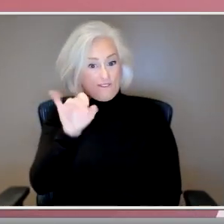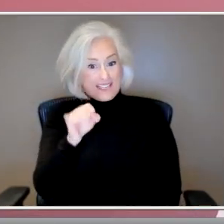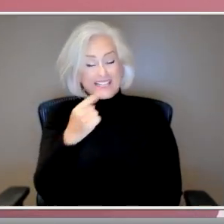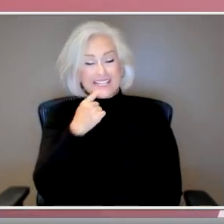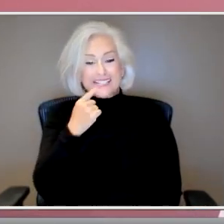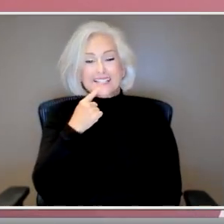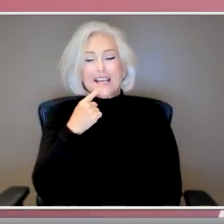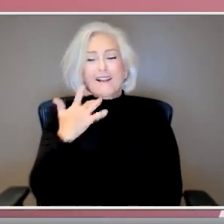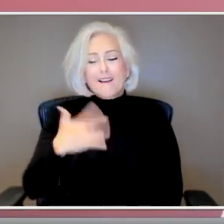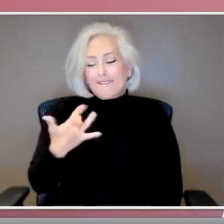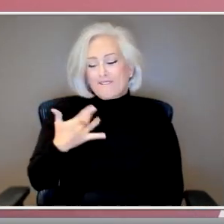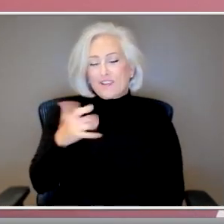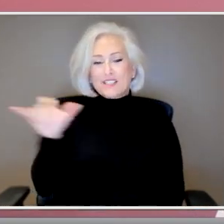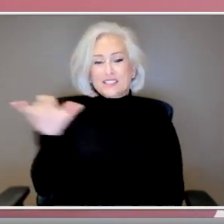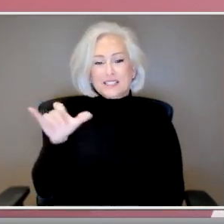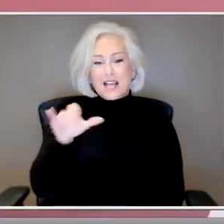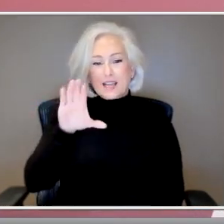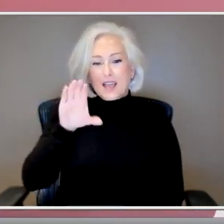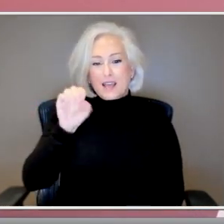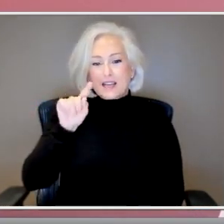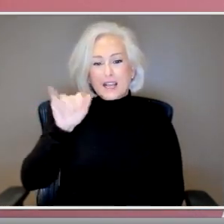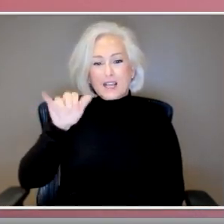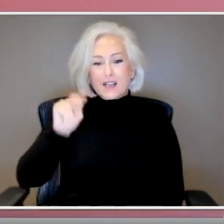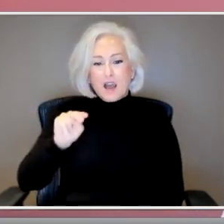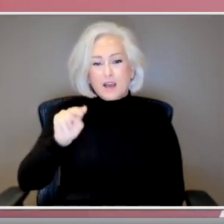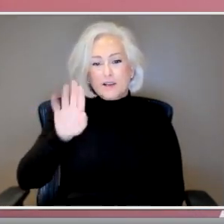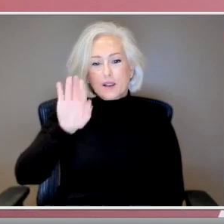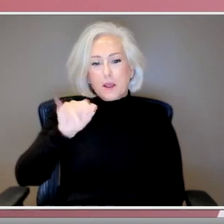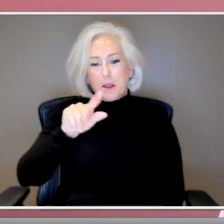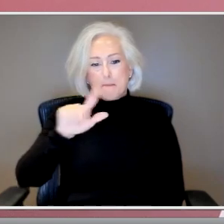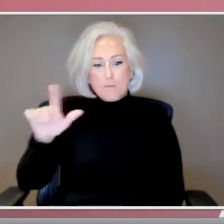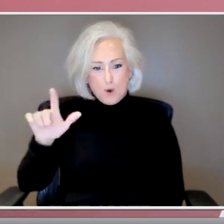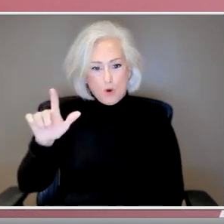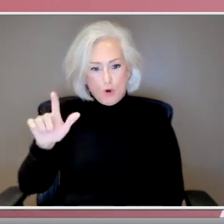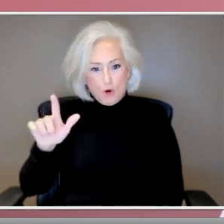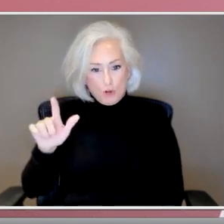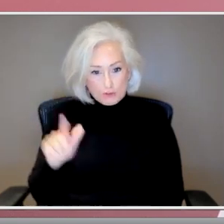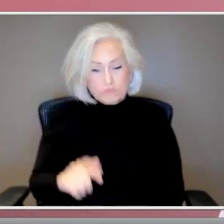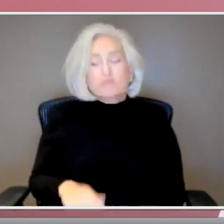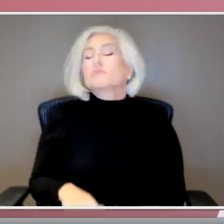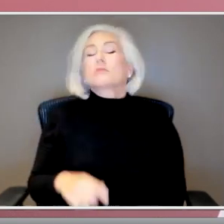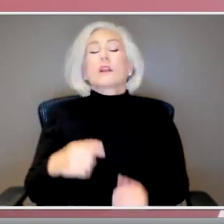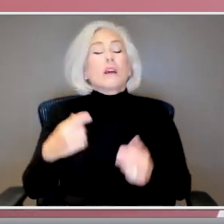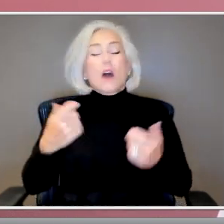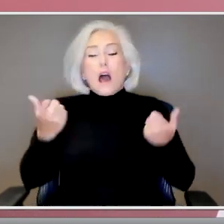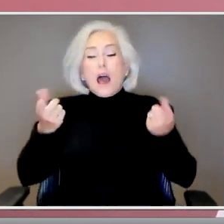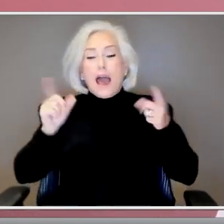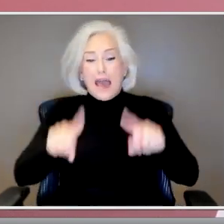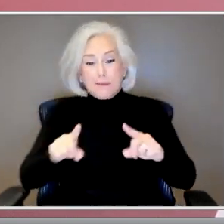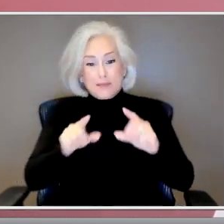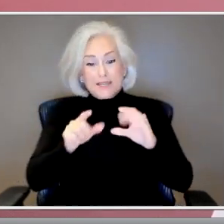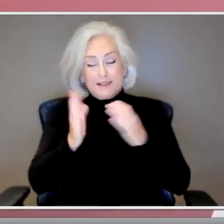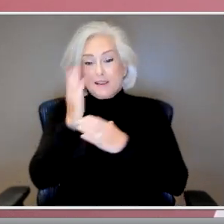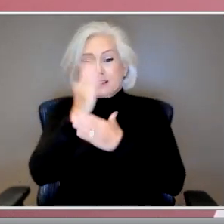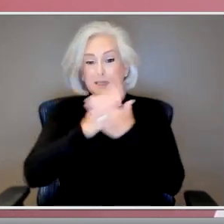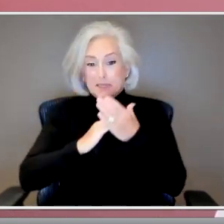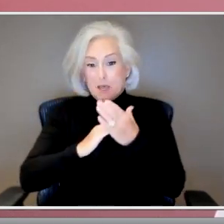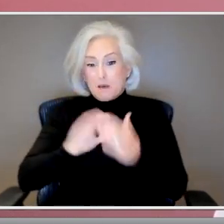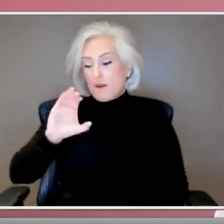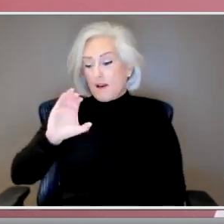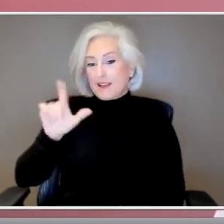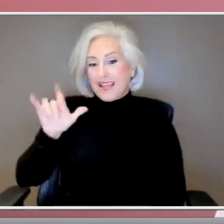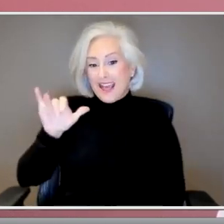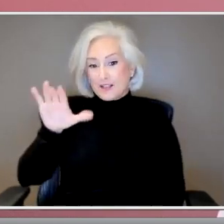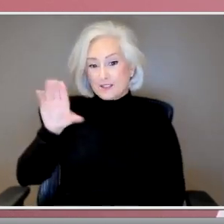off, and then they're going into the artery to the eye, the ophthalmic artery. And that, when that starts to happen with increasing frequency, then we have to move